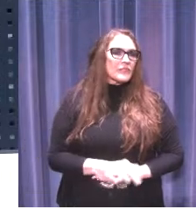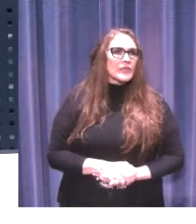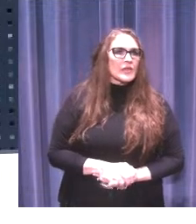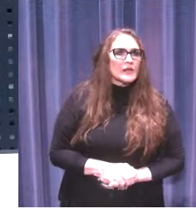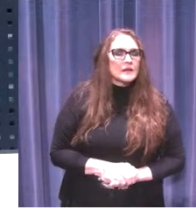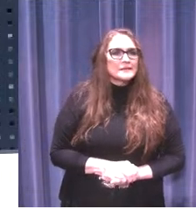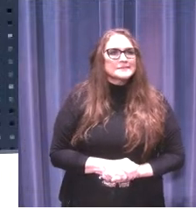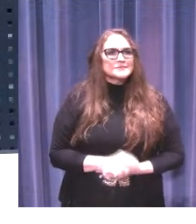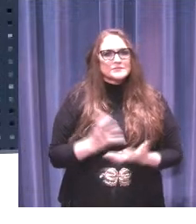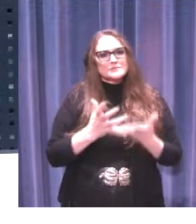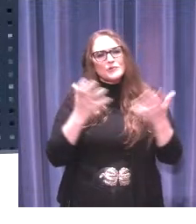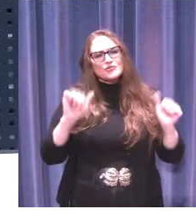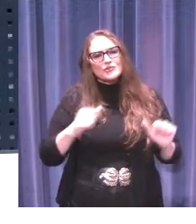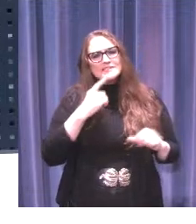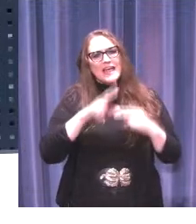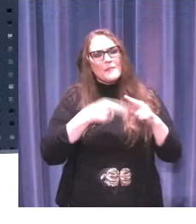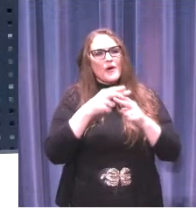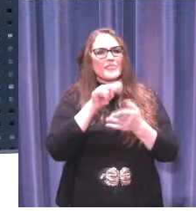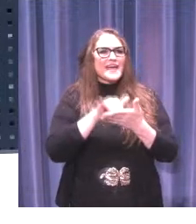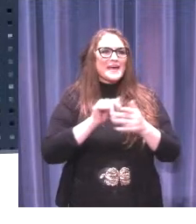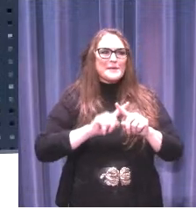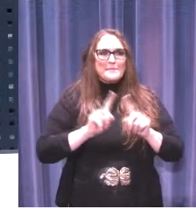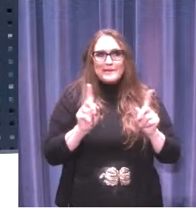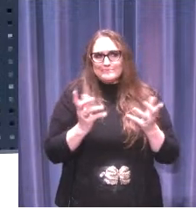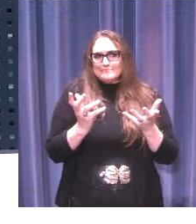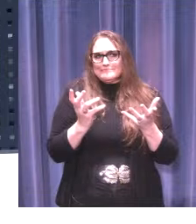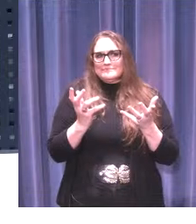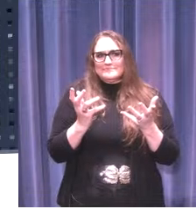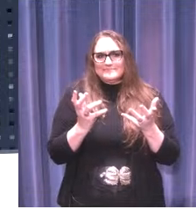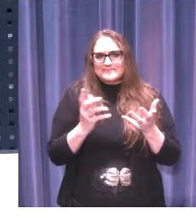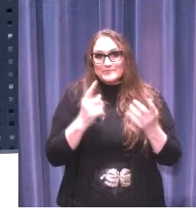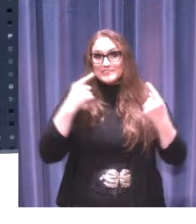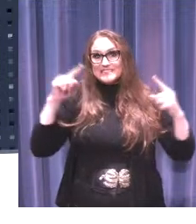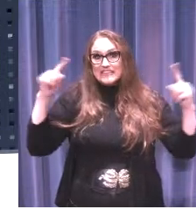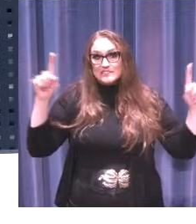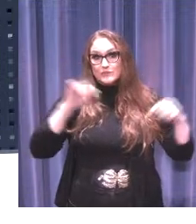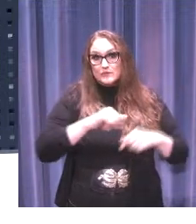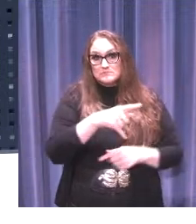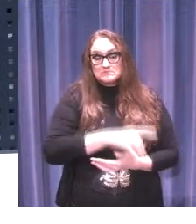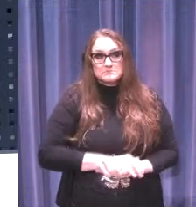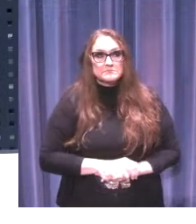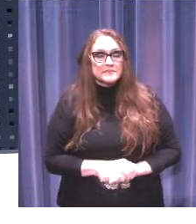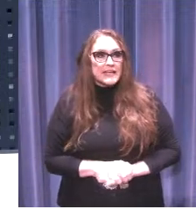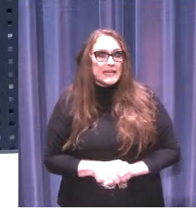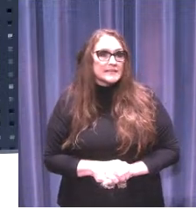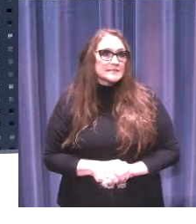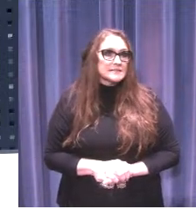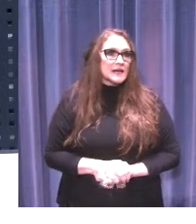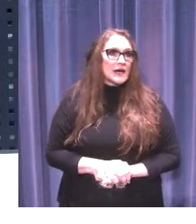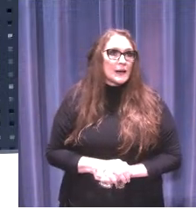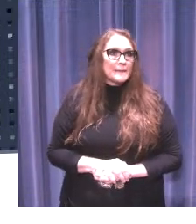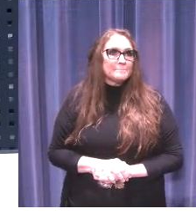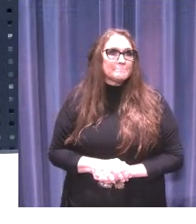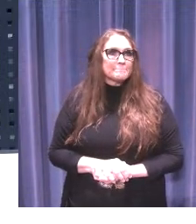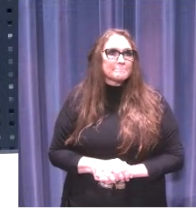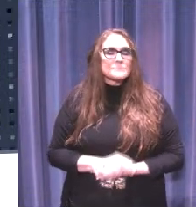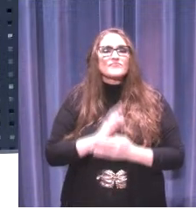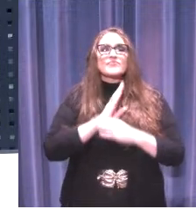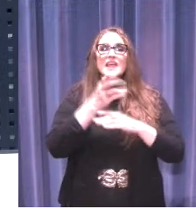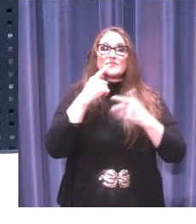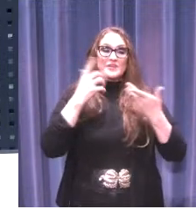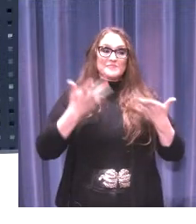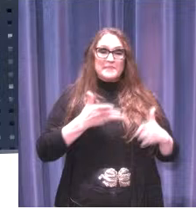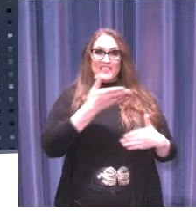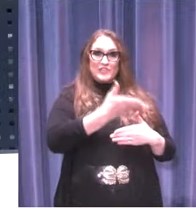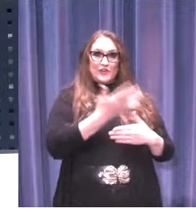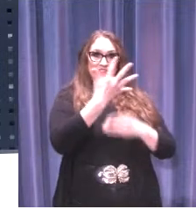there's much I could say about that, but it was successful. And after I'd been there